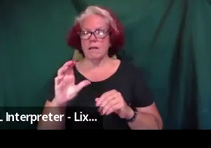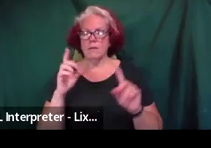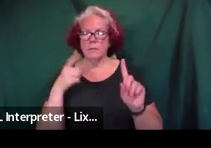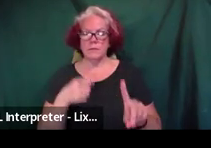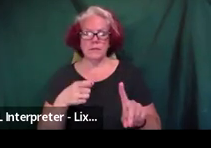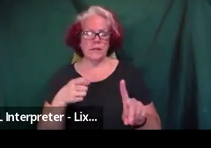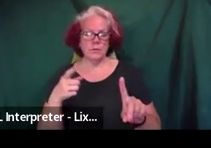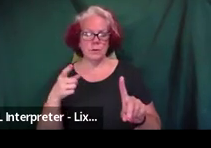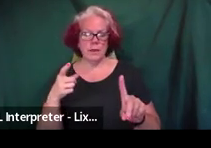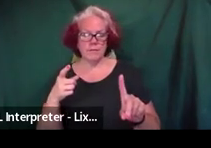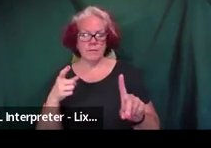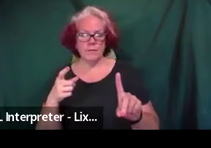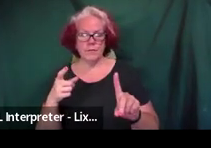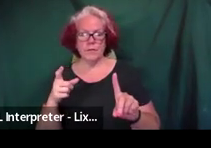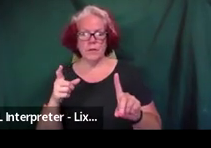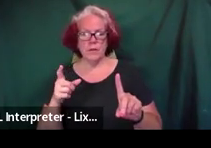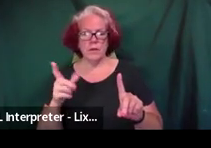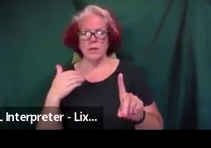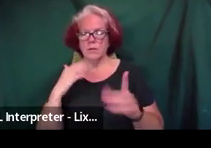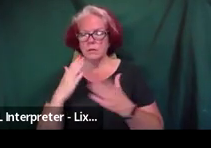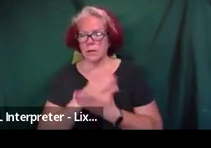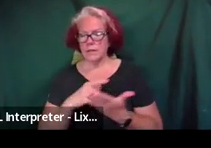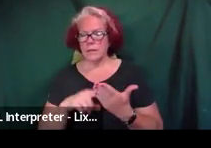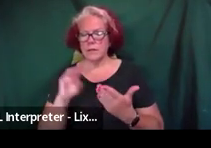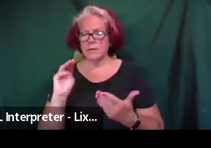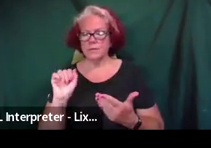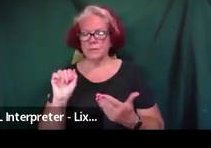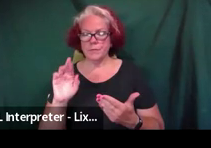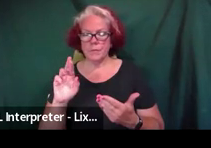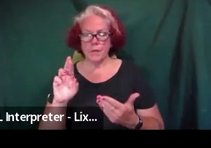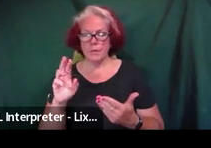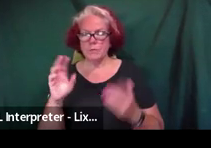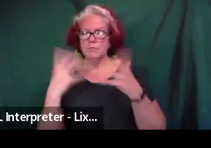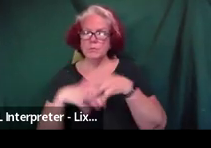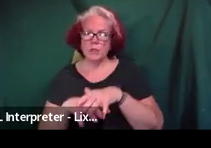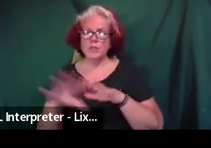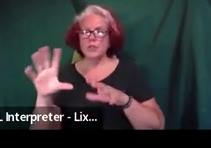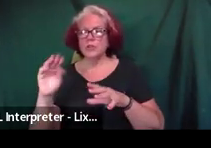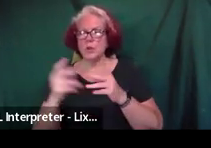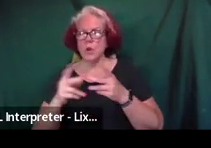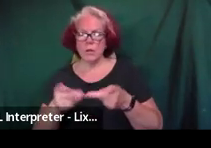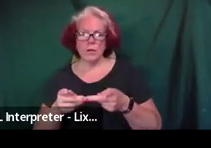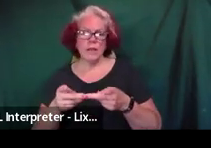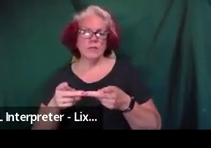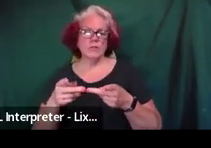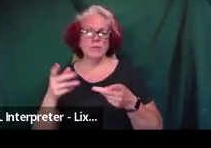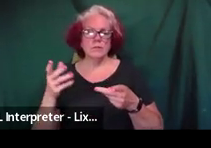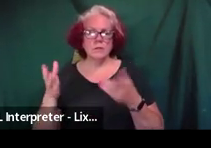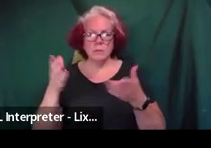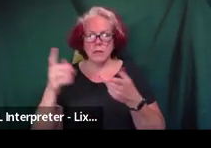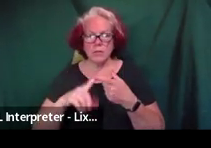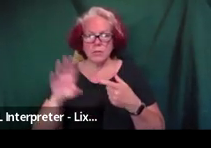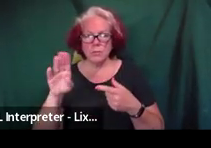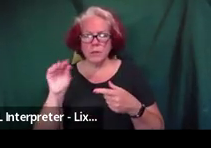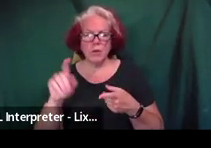just says you would get a list of mergers, co-locations, and closures submitted to BOE, given community feedback, equity